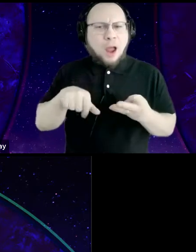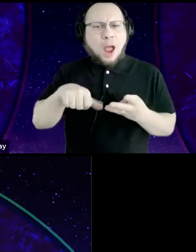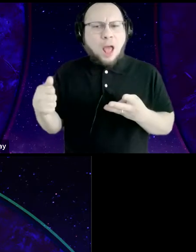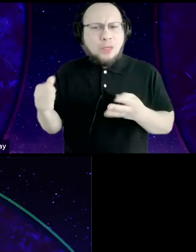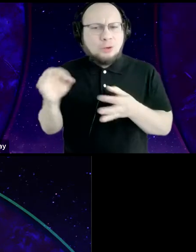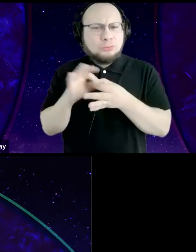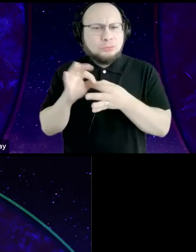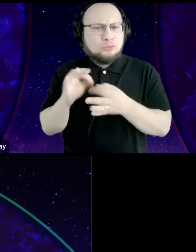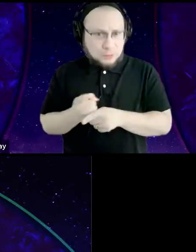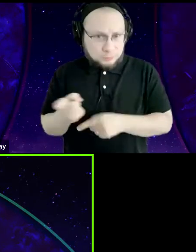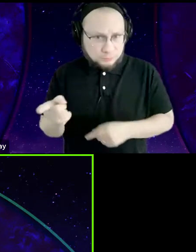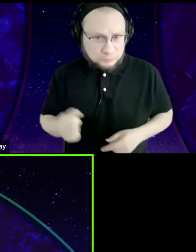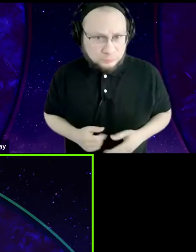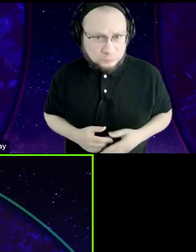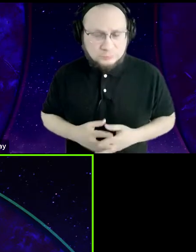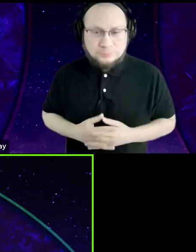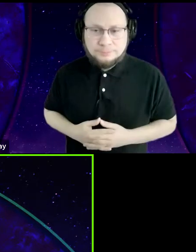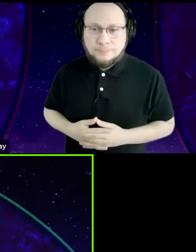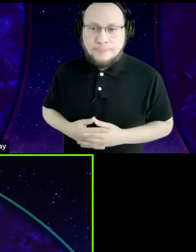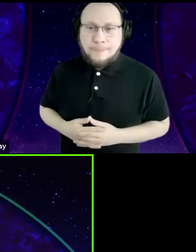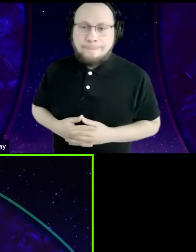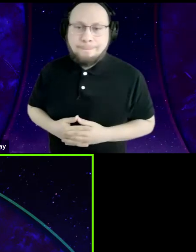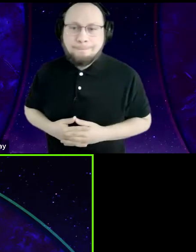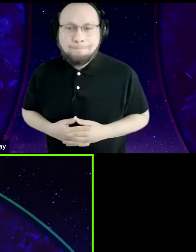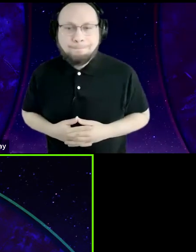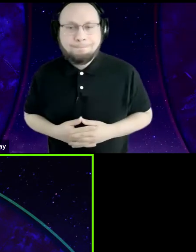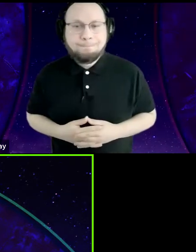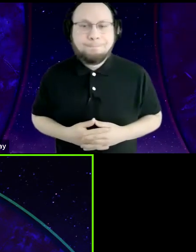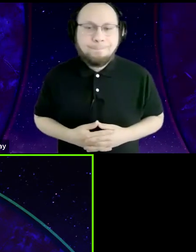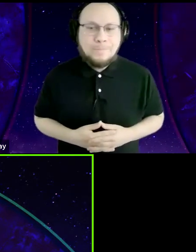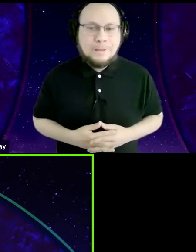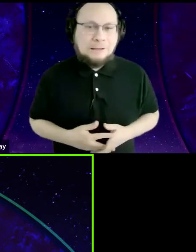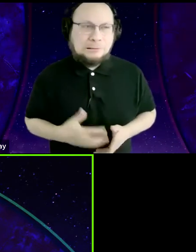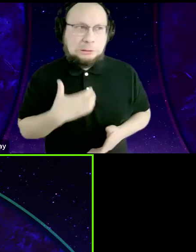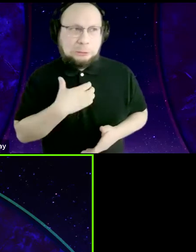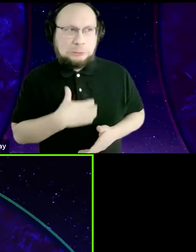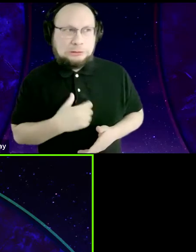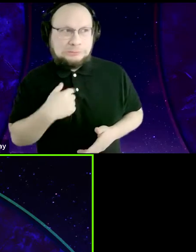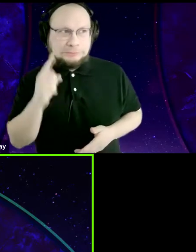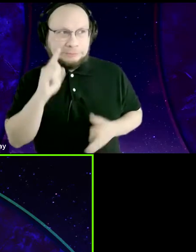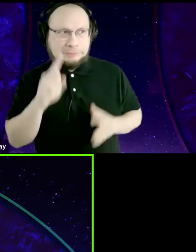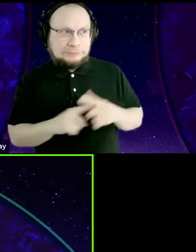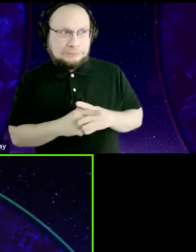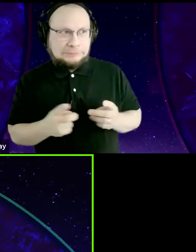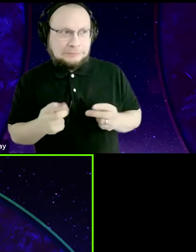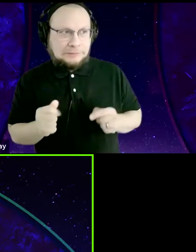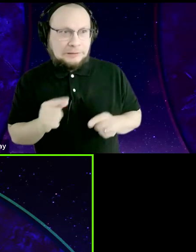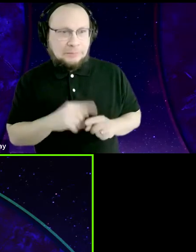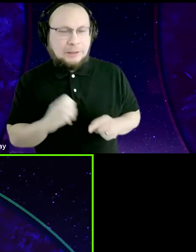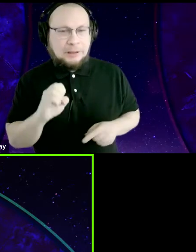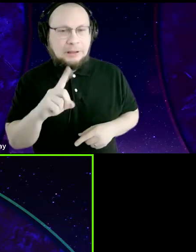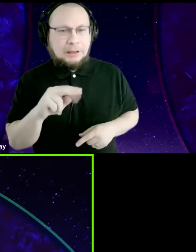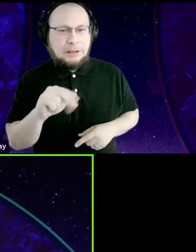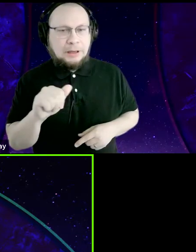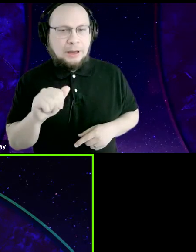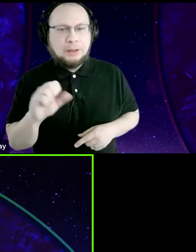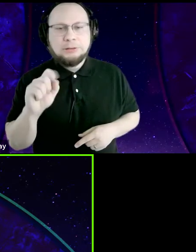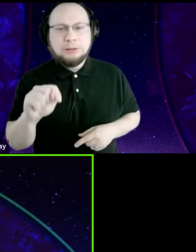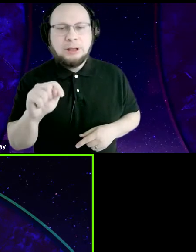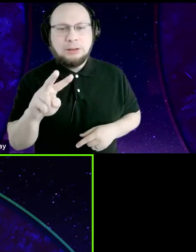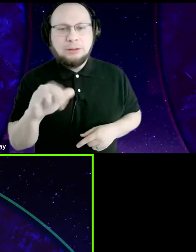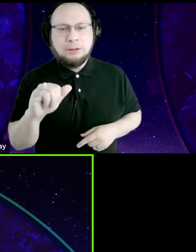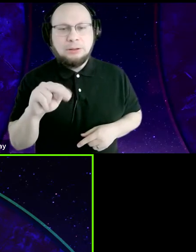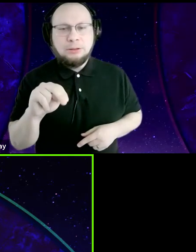too. The one I wish I had one that came to mind faster than Edna St. Vincent Millay, but she wrote